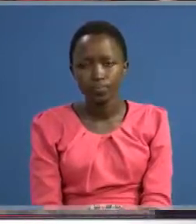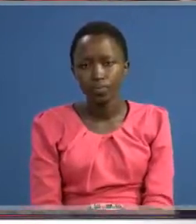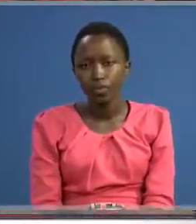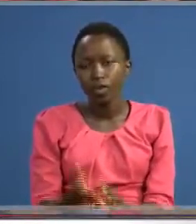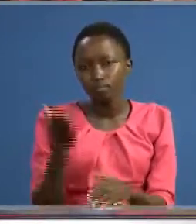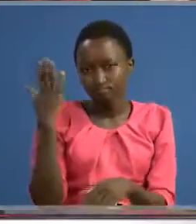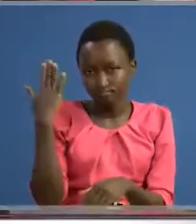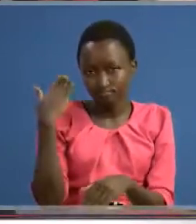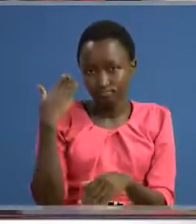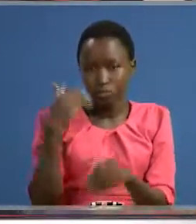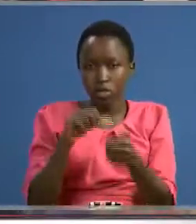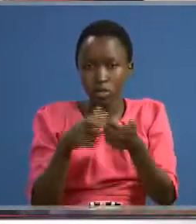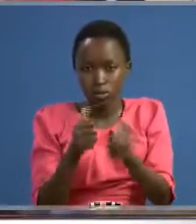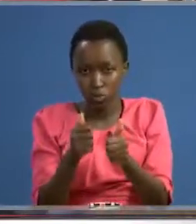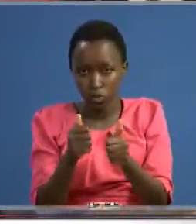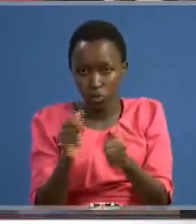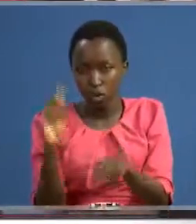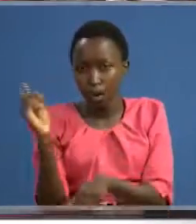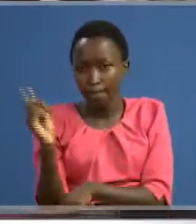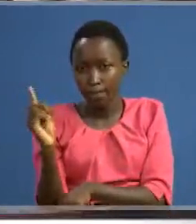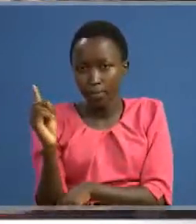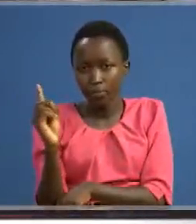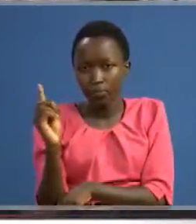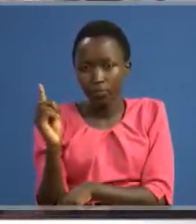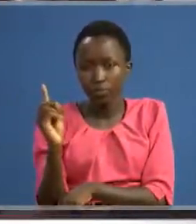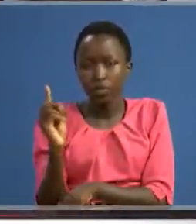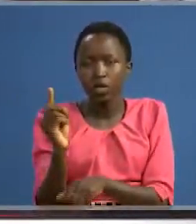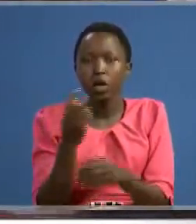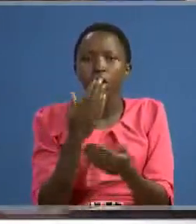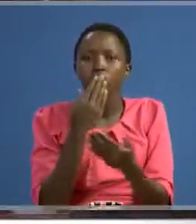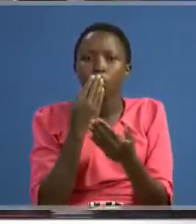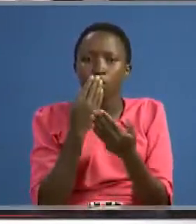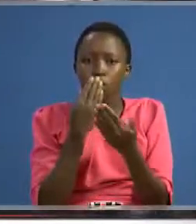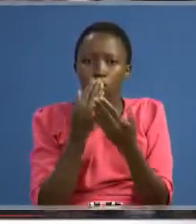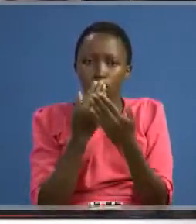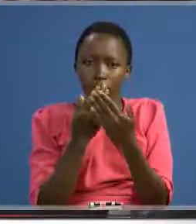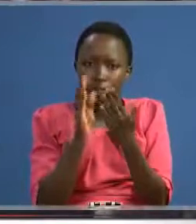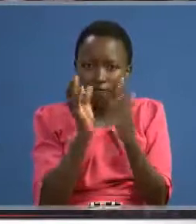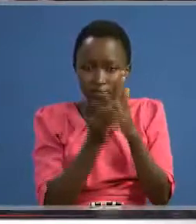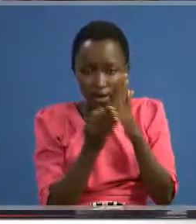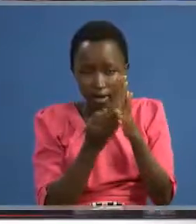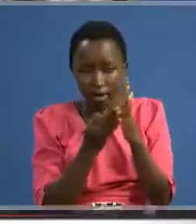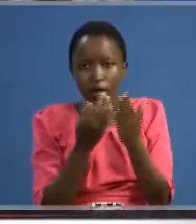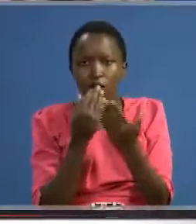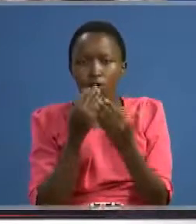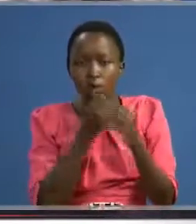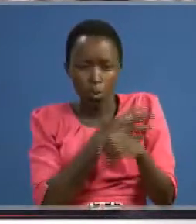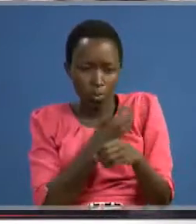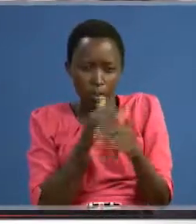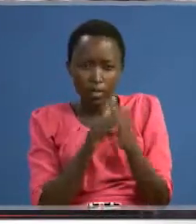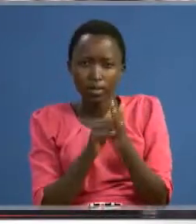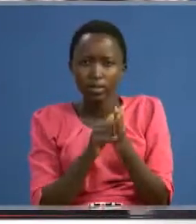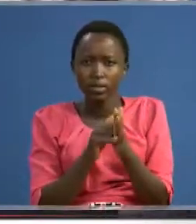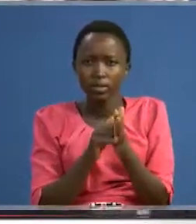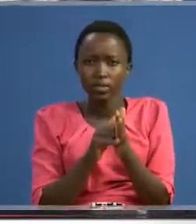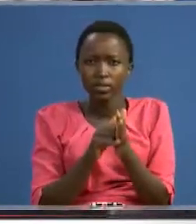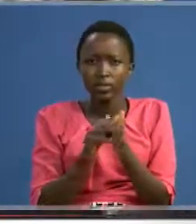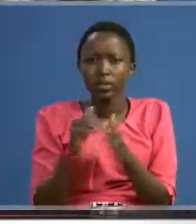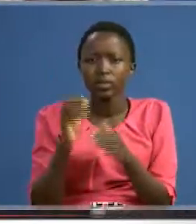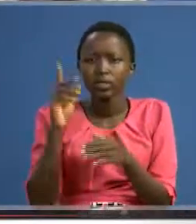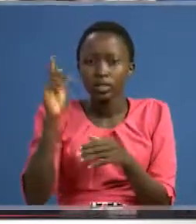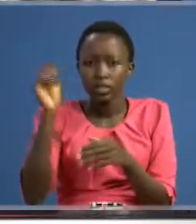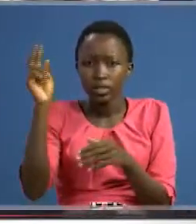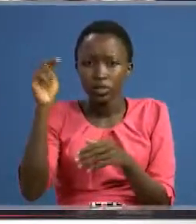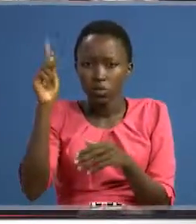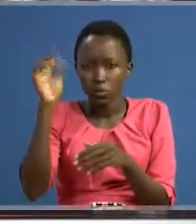Former Sports Cabinet Secretary Rashid Echesa has filed a complaint against the Director of Public Prosecution, the Director of Criminal Investigation